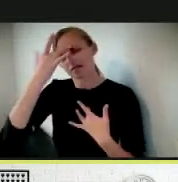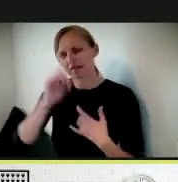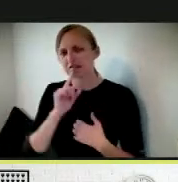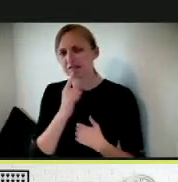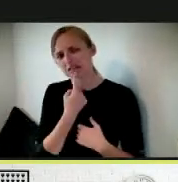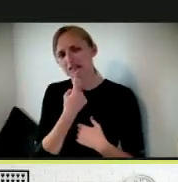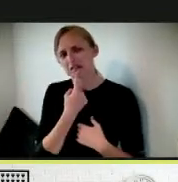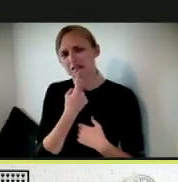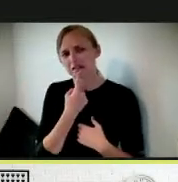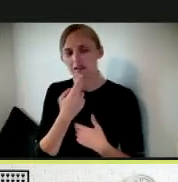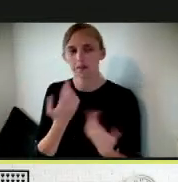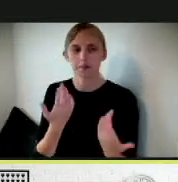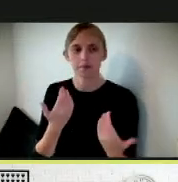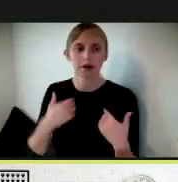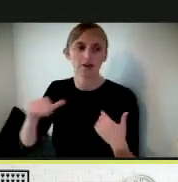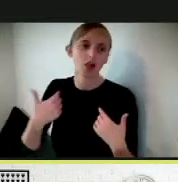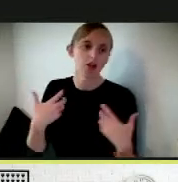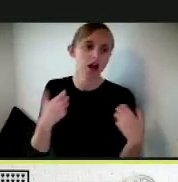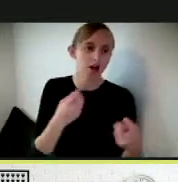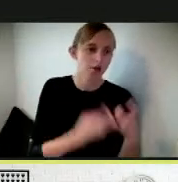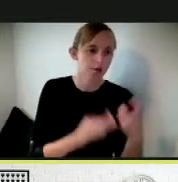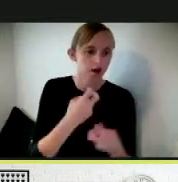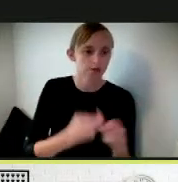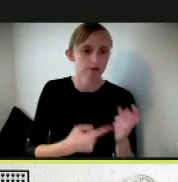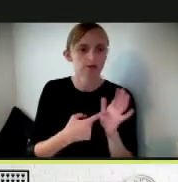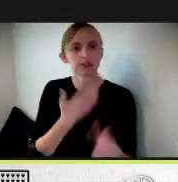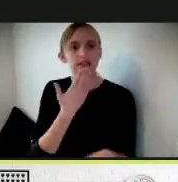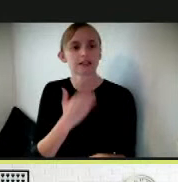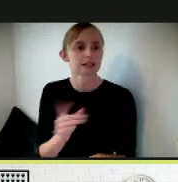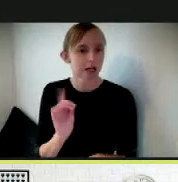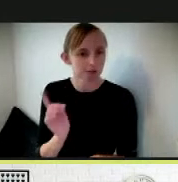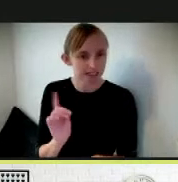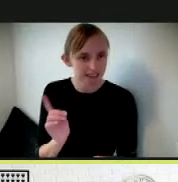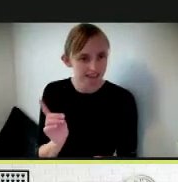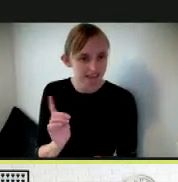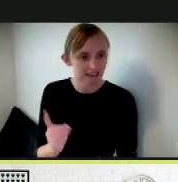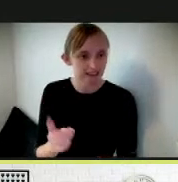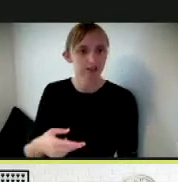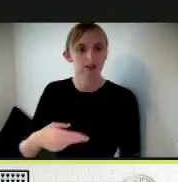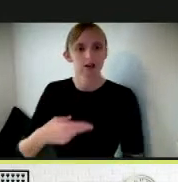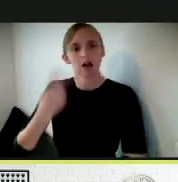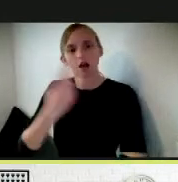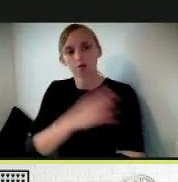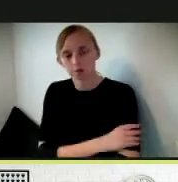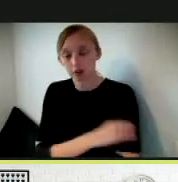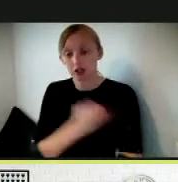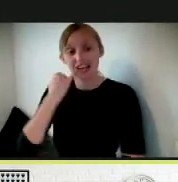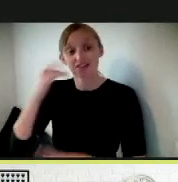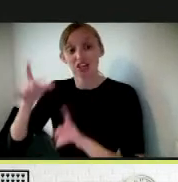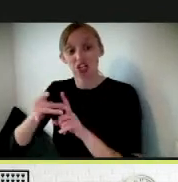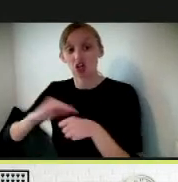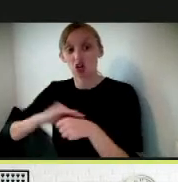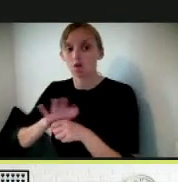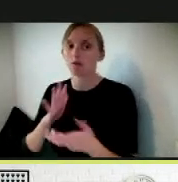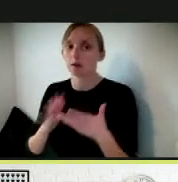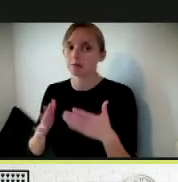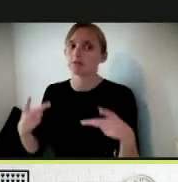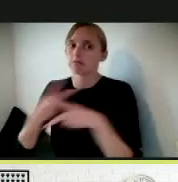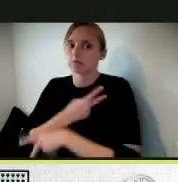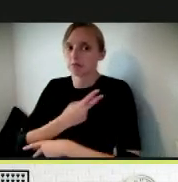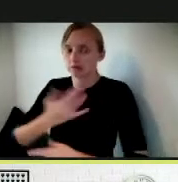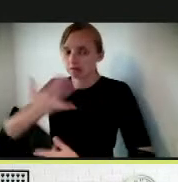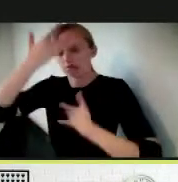an underlying health condition like diabetes, high blood pressure. And then also individuals